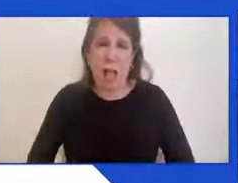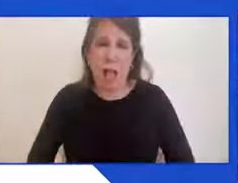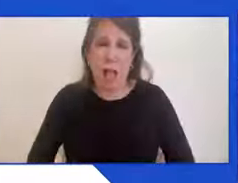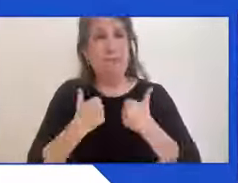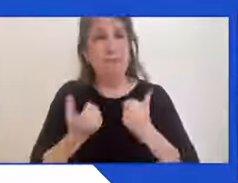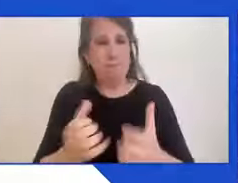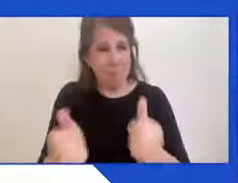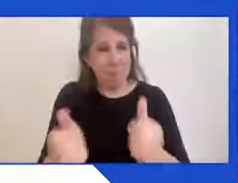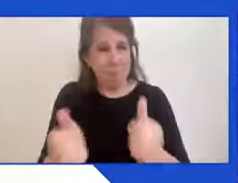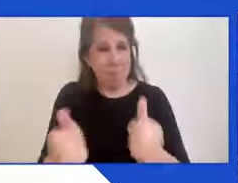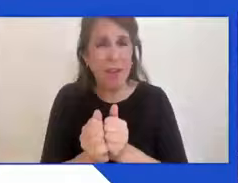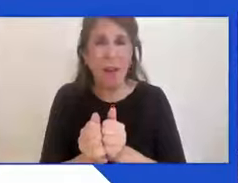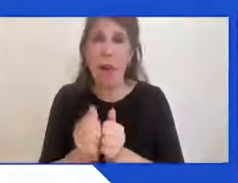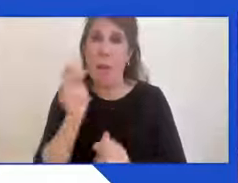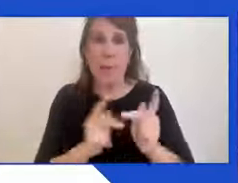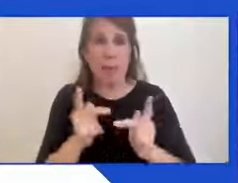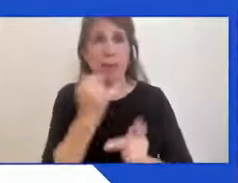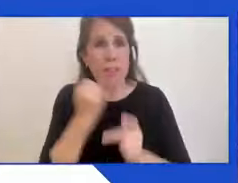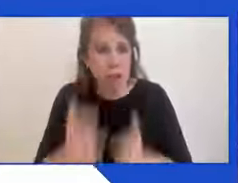Am Yisrael Chai.